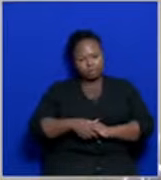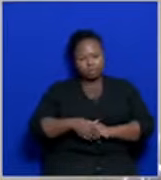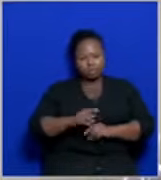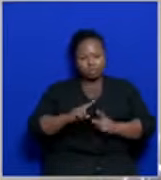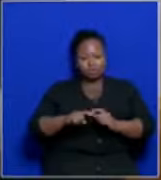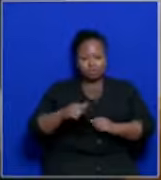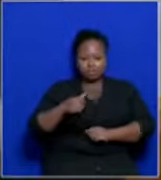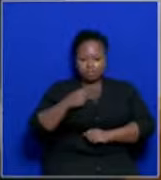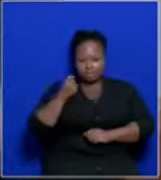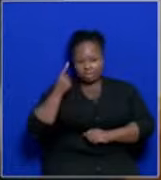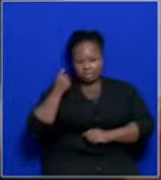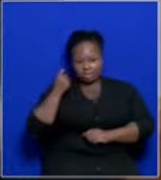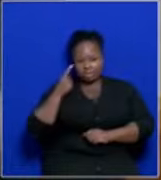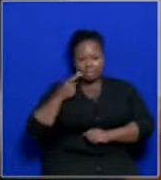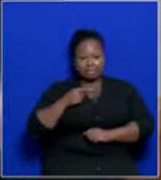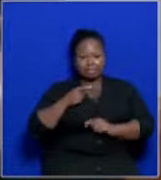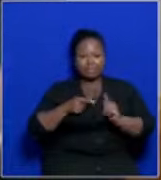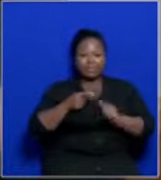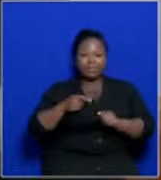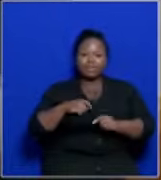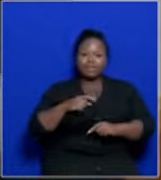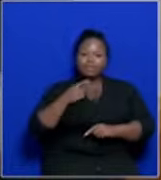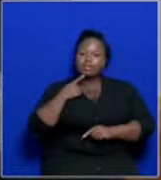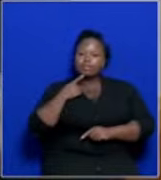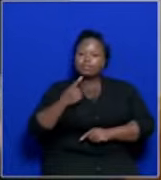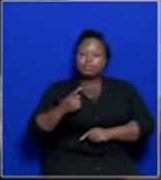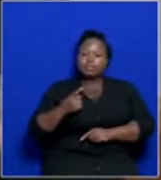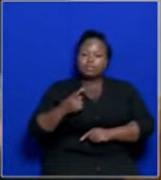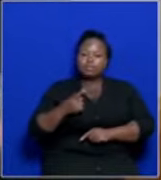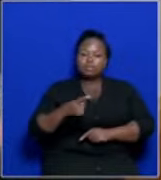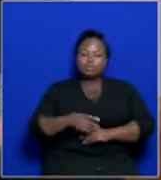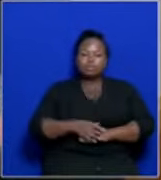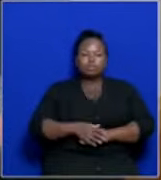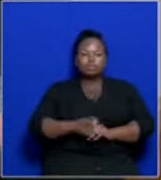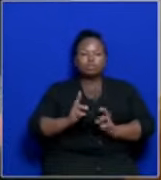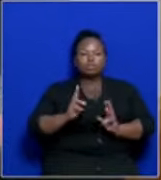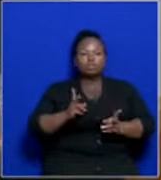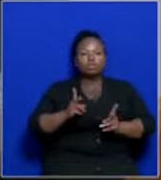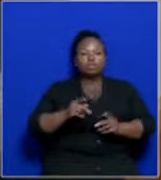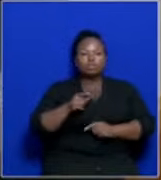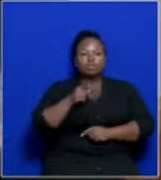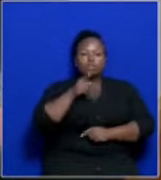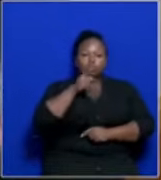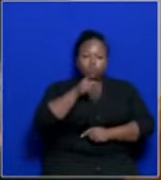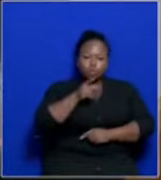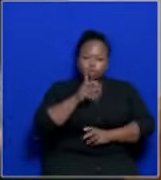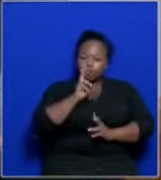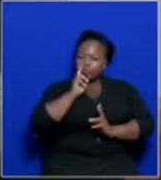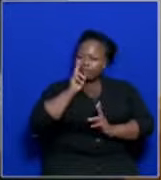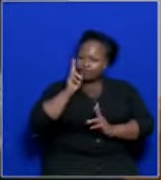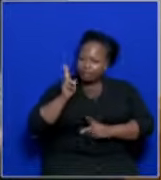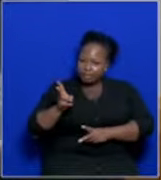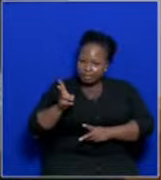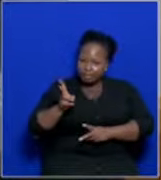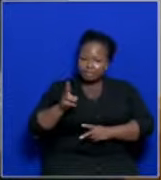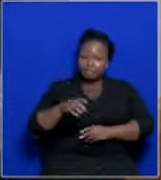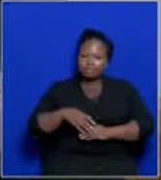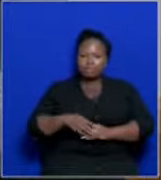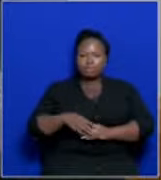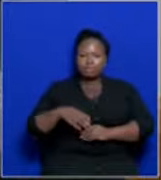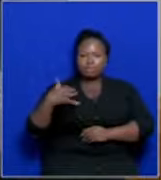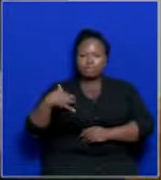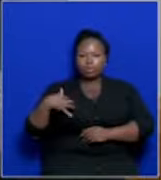criticism, it was that he would often visit either Ekurhuleni or